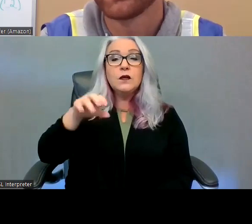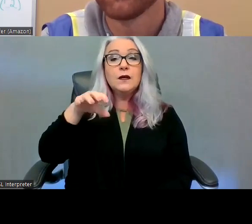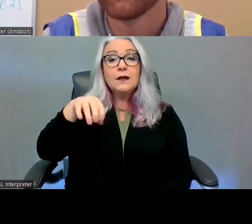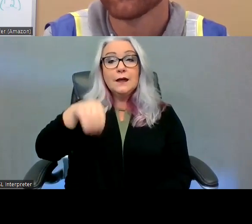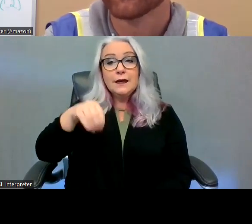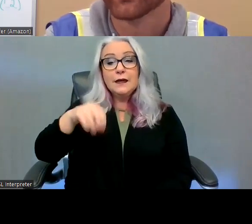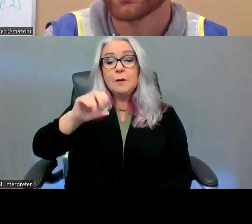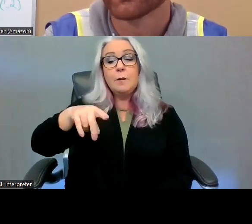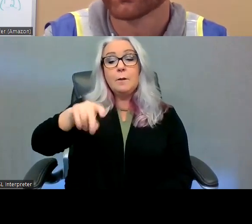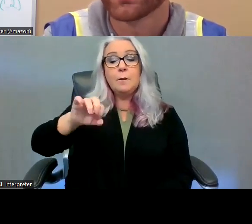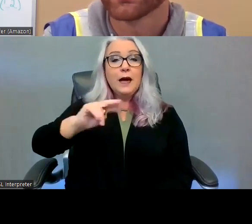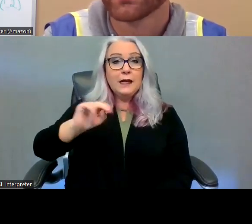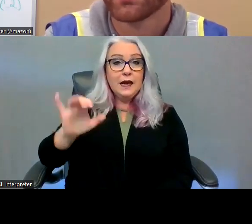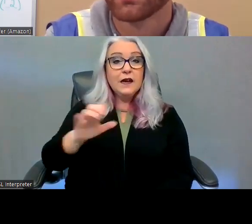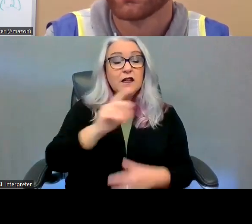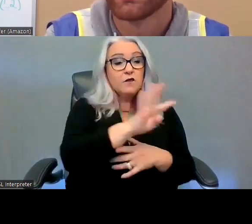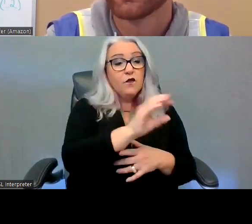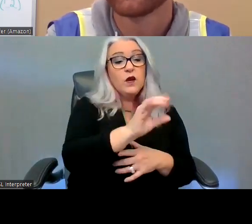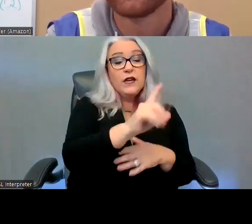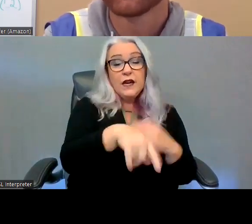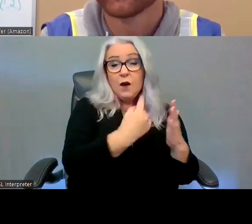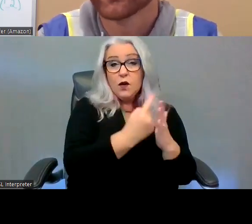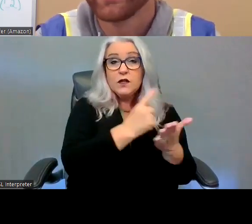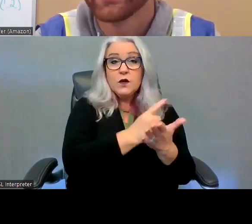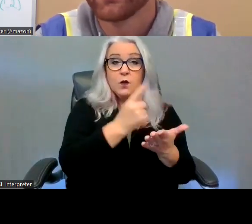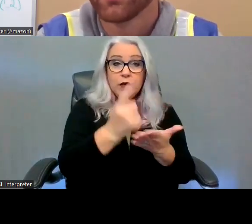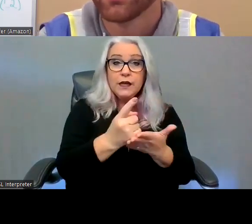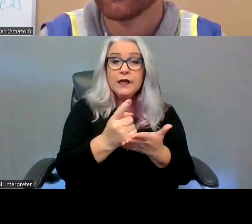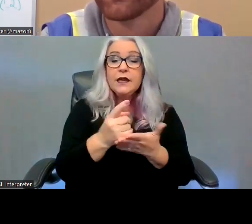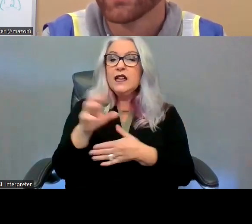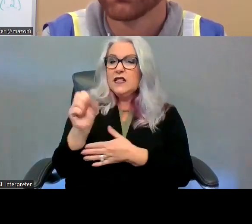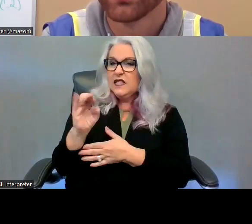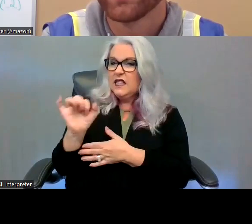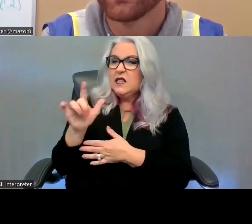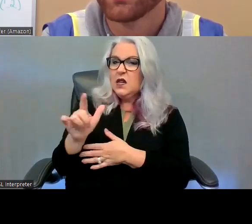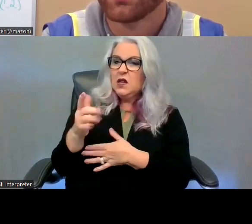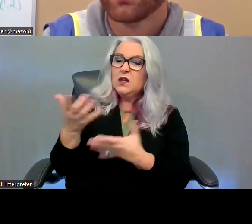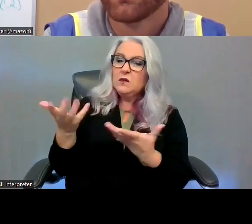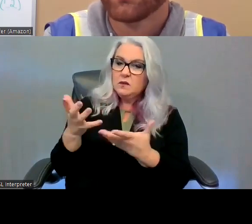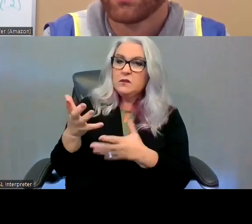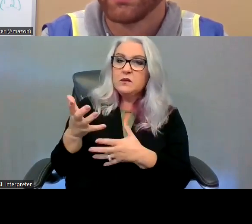to 6 p.m. for 40 hours a week on a seasonal duration employment